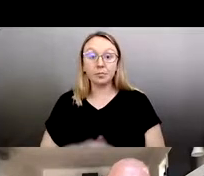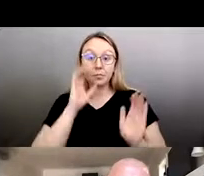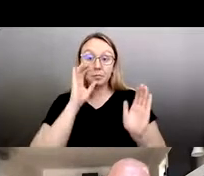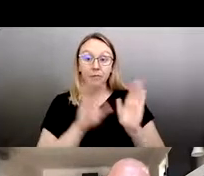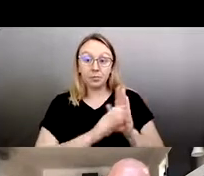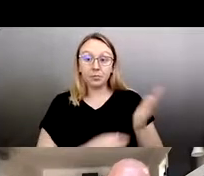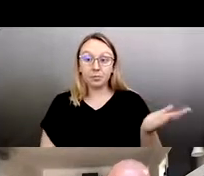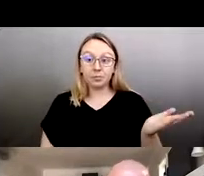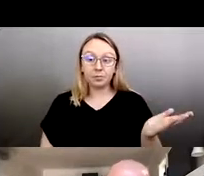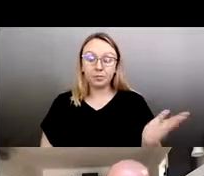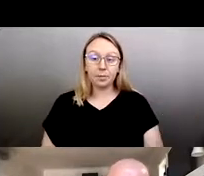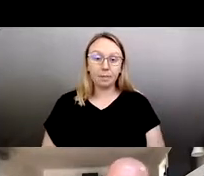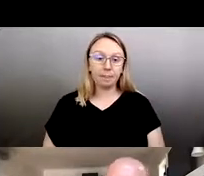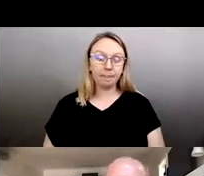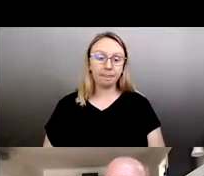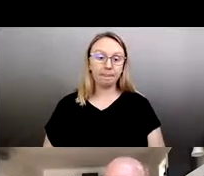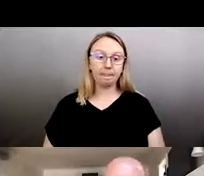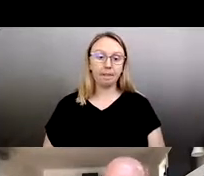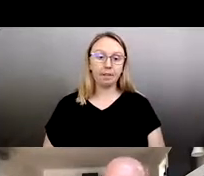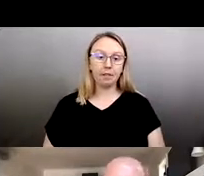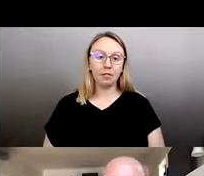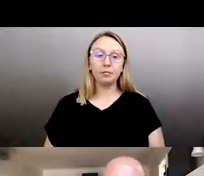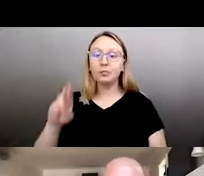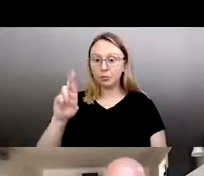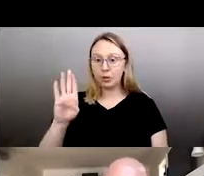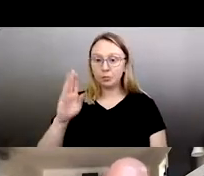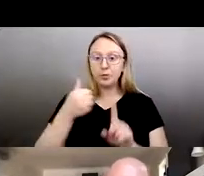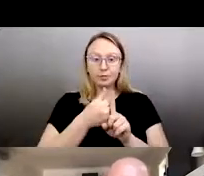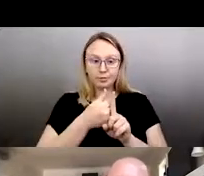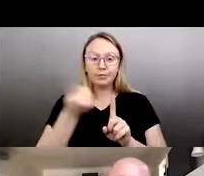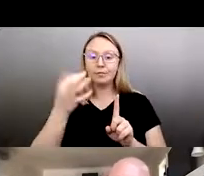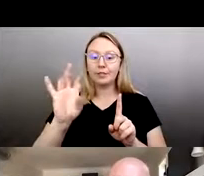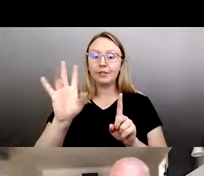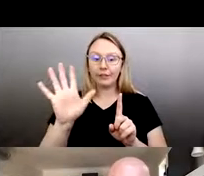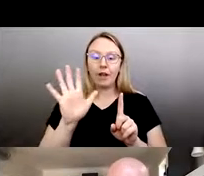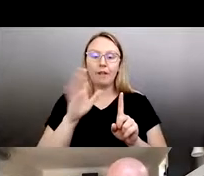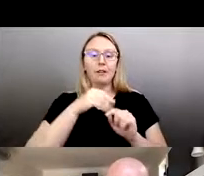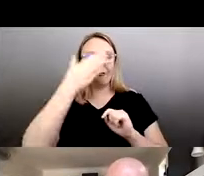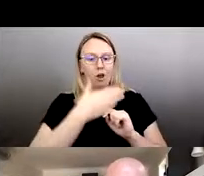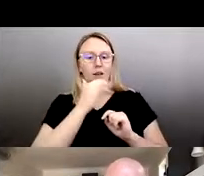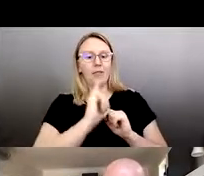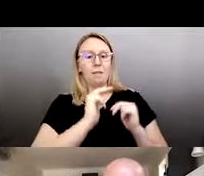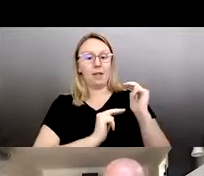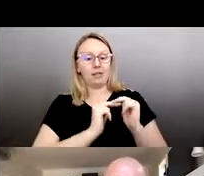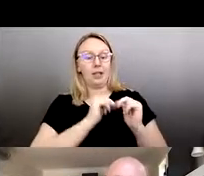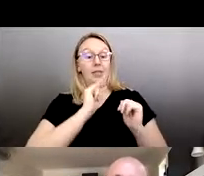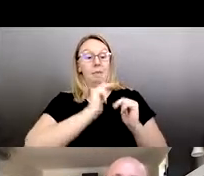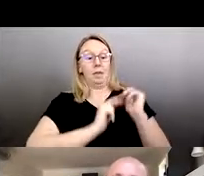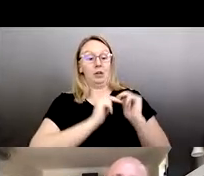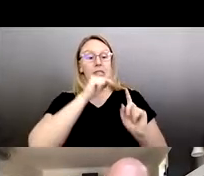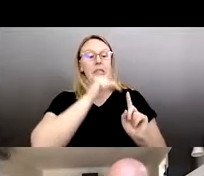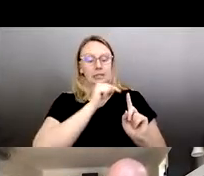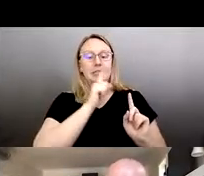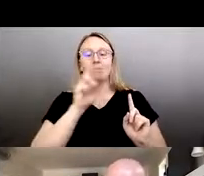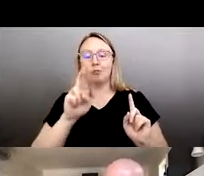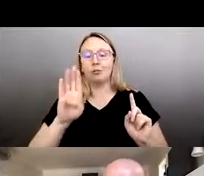Brown standing in 1975 in front of the building that is now the Roger Brown Study Collection. He bought this building a year earlier